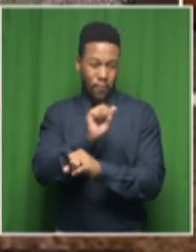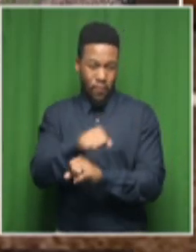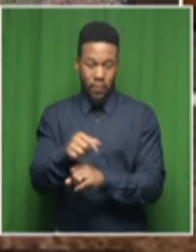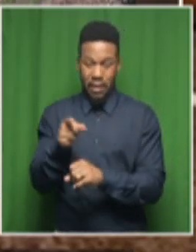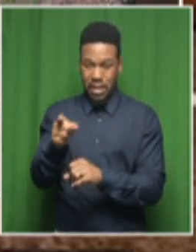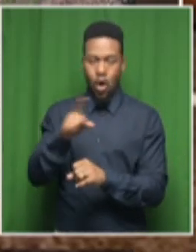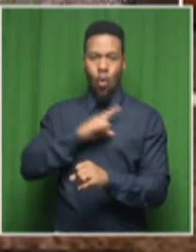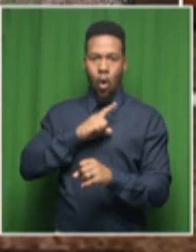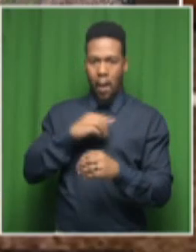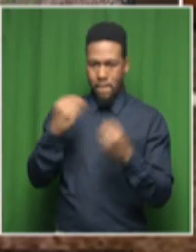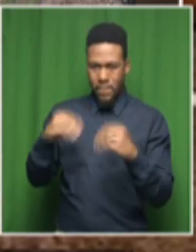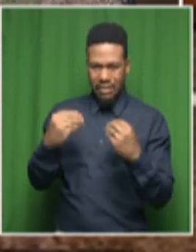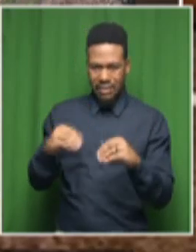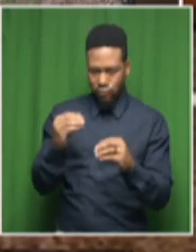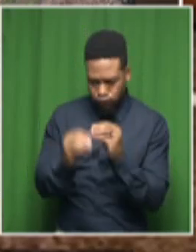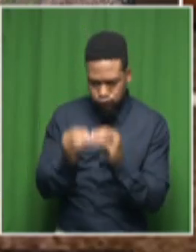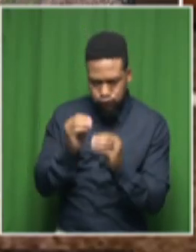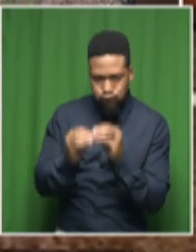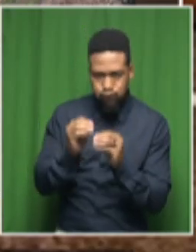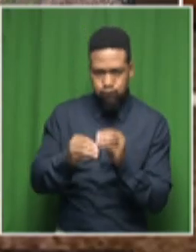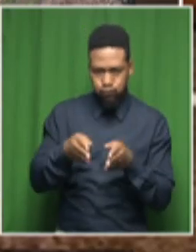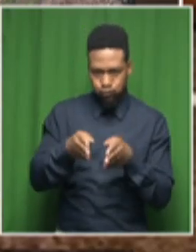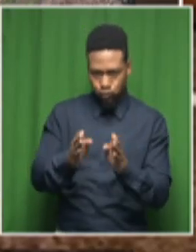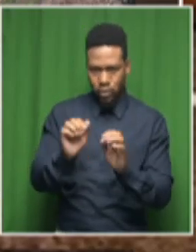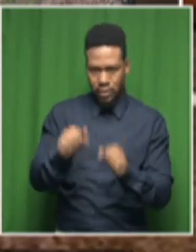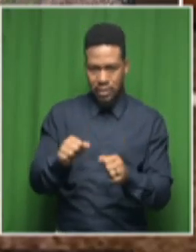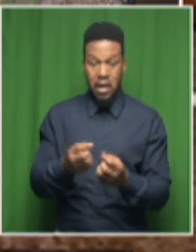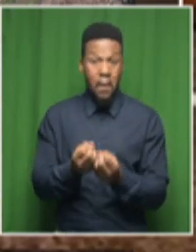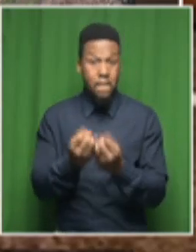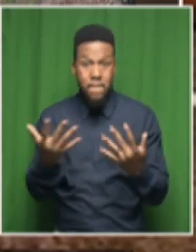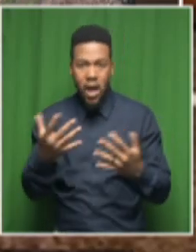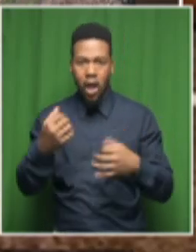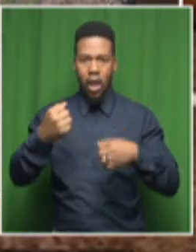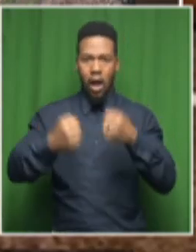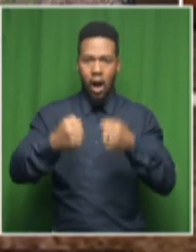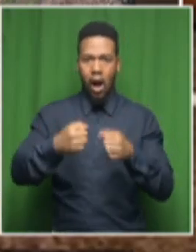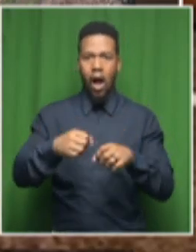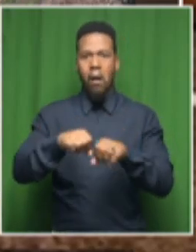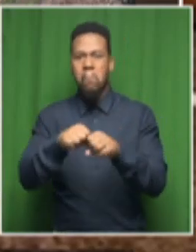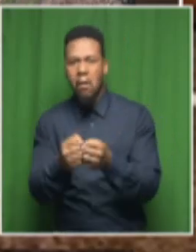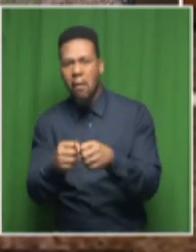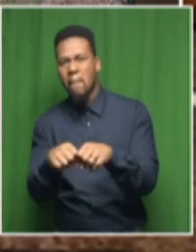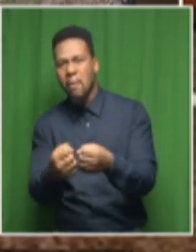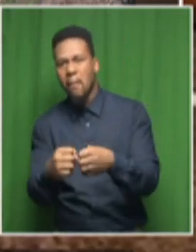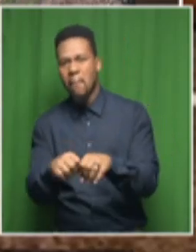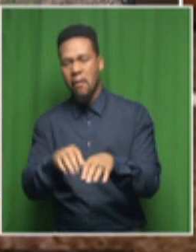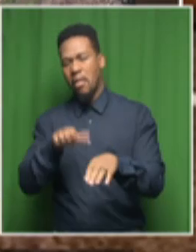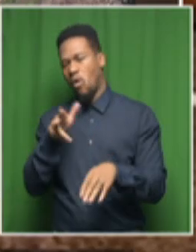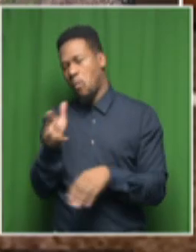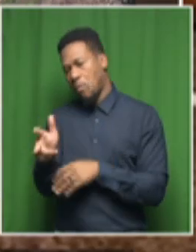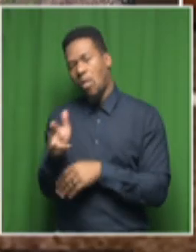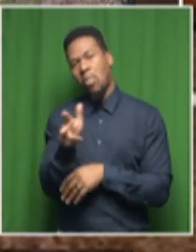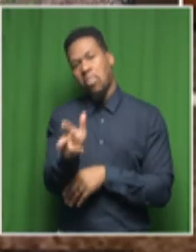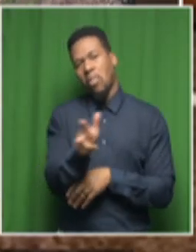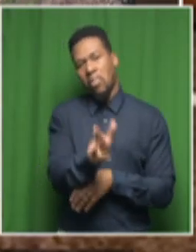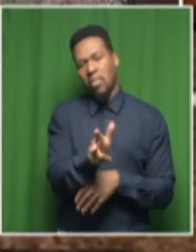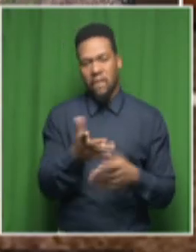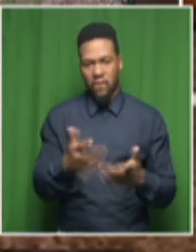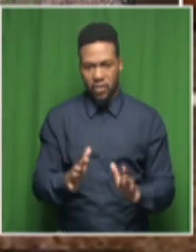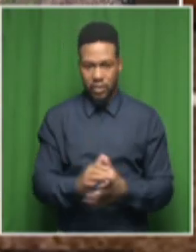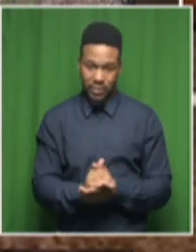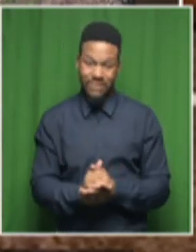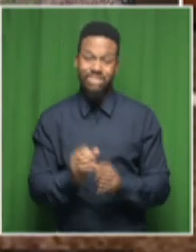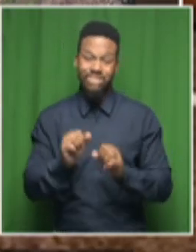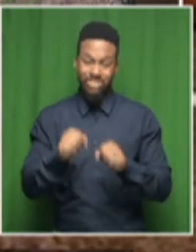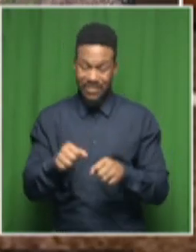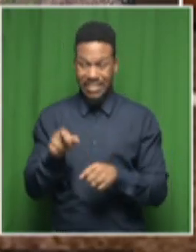what happens inevitably is breakdowns on that section. And a lot of these breakdowns are motorists that are surprisingly just running out of fuel. But it does